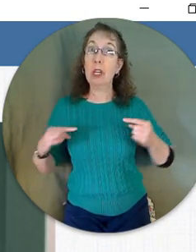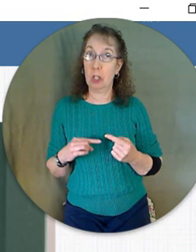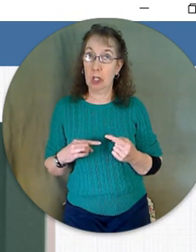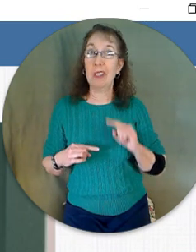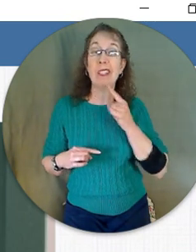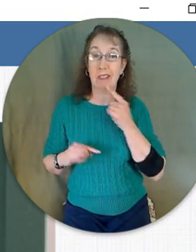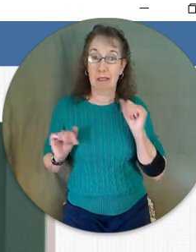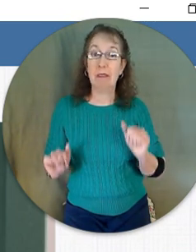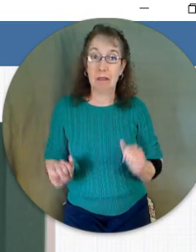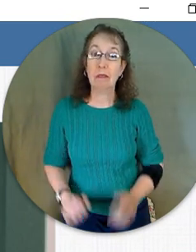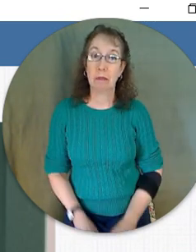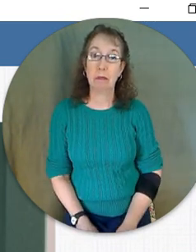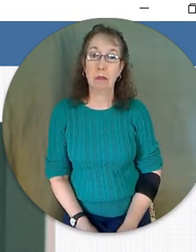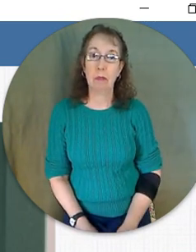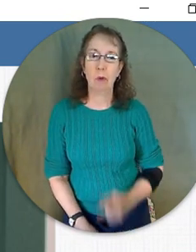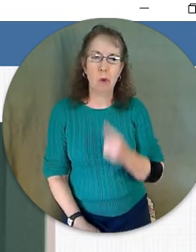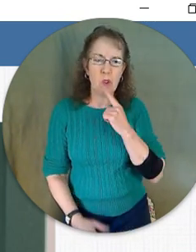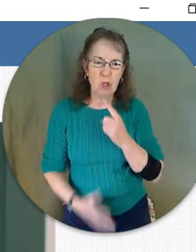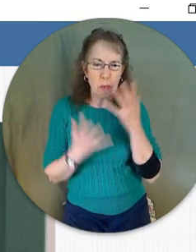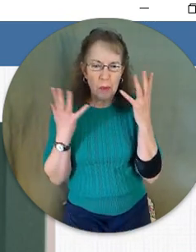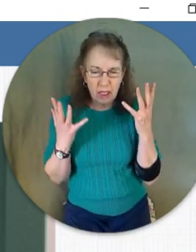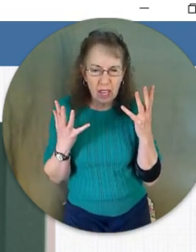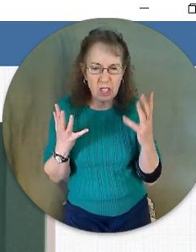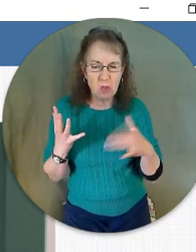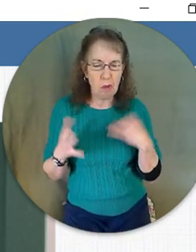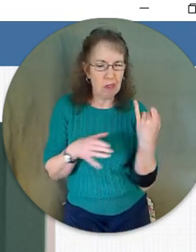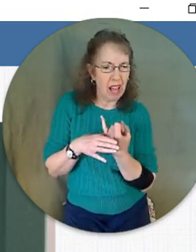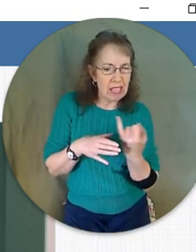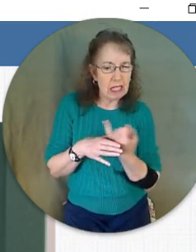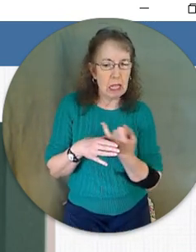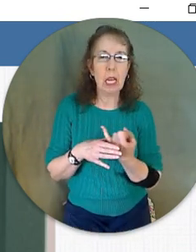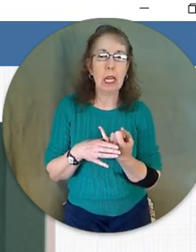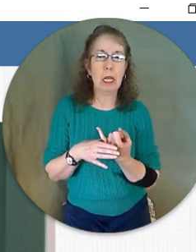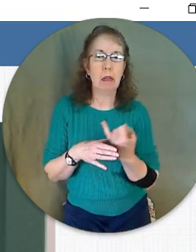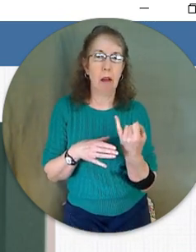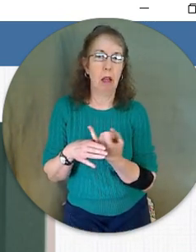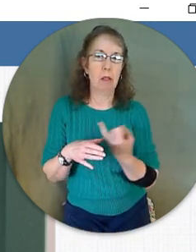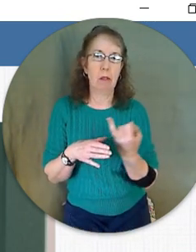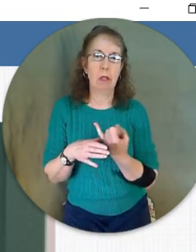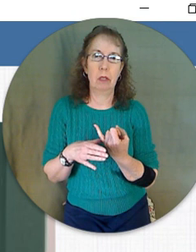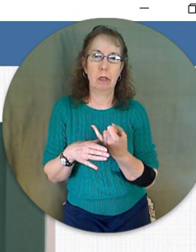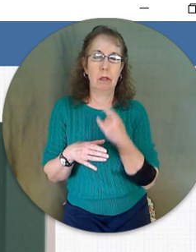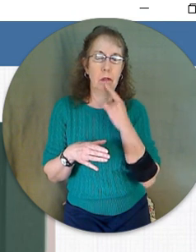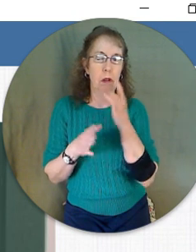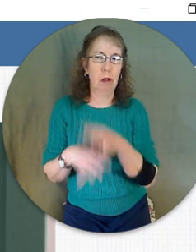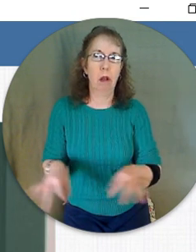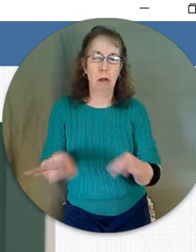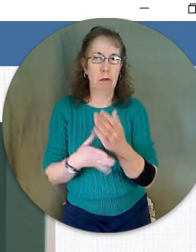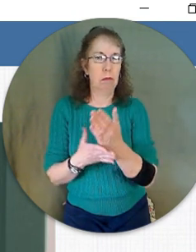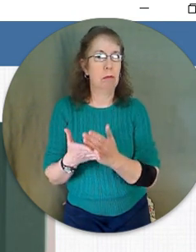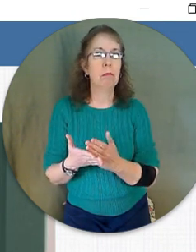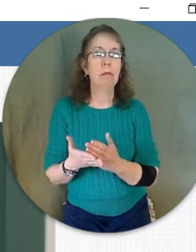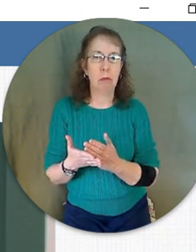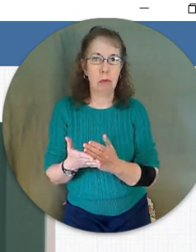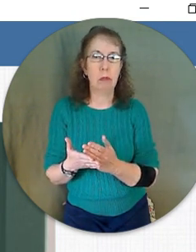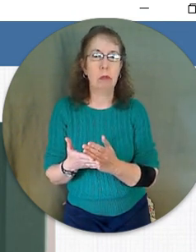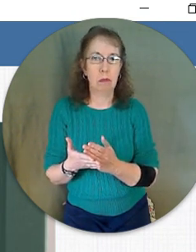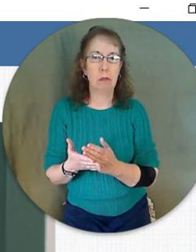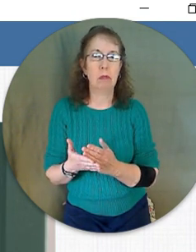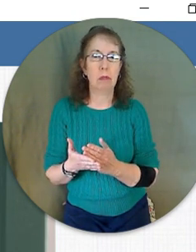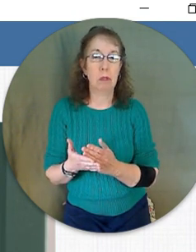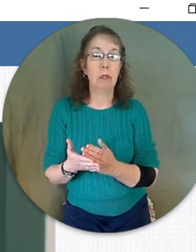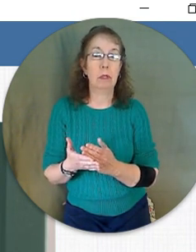severe. Humiliation and isolation. Isolation is a very key component for a lot